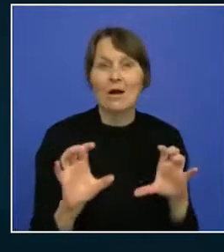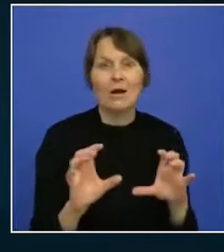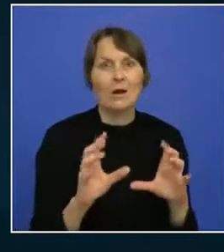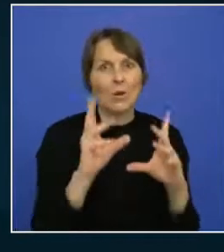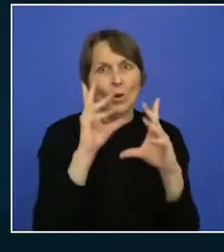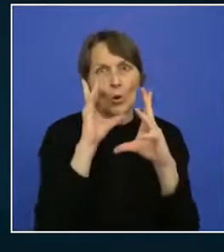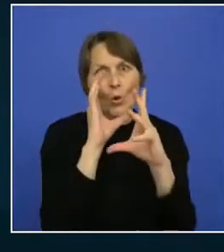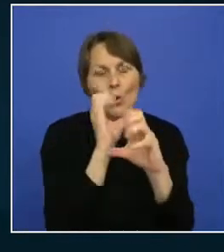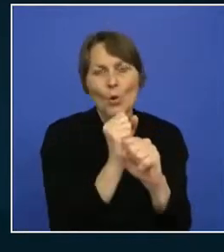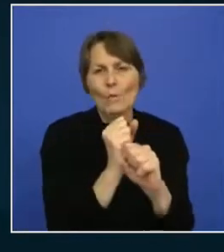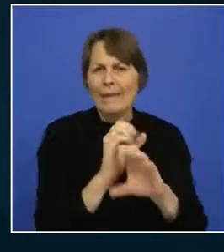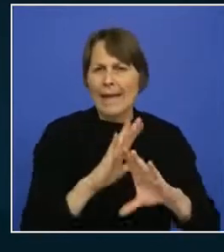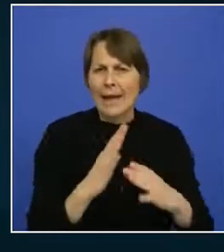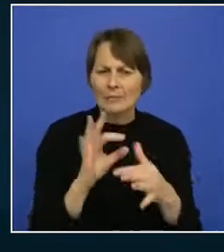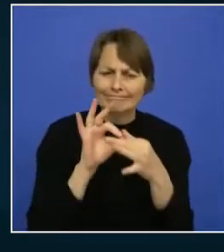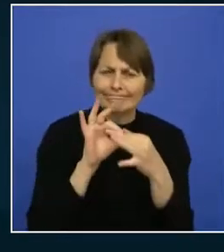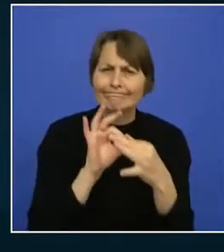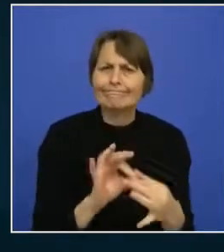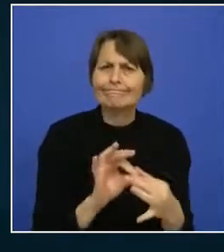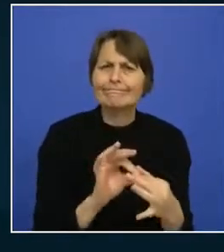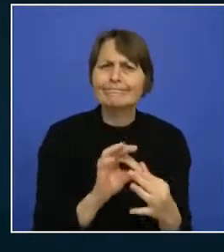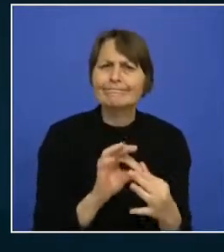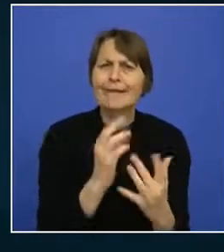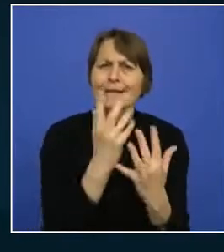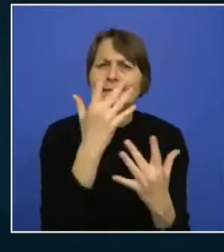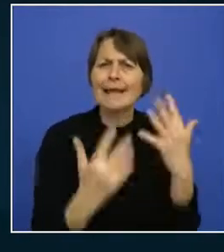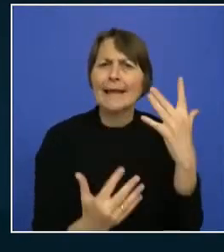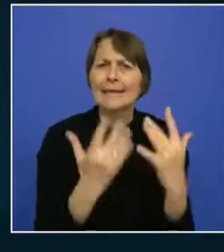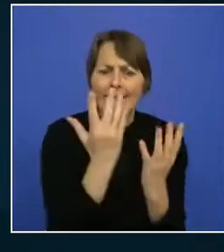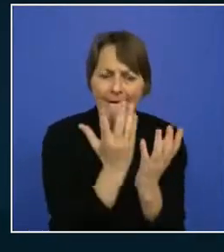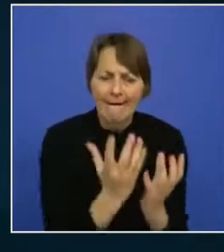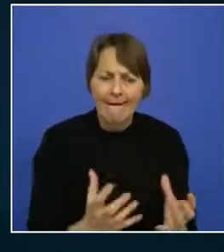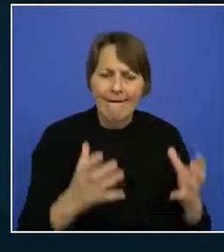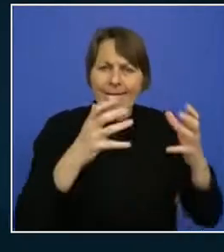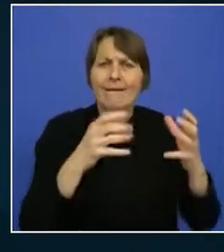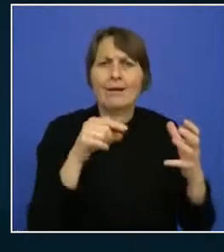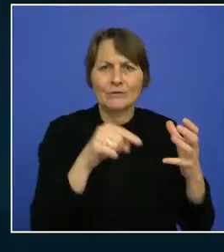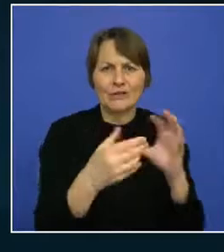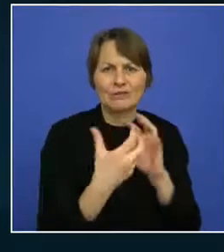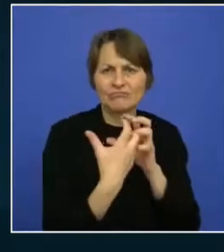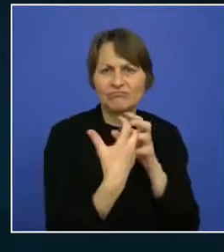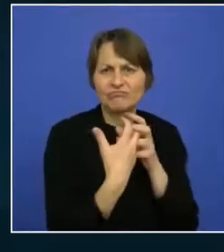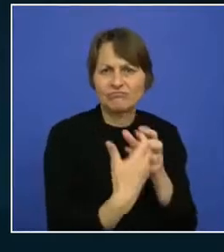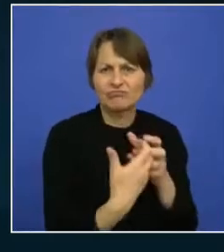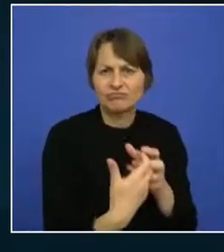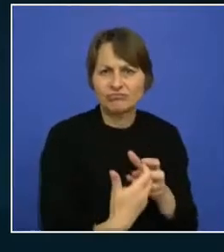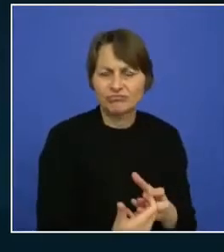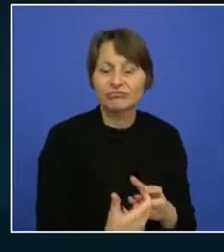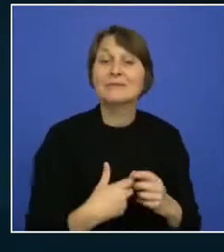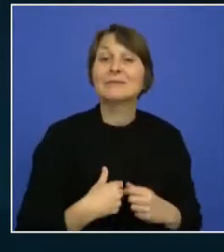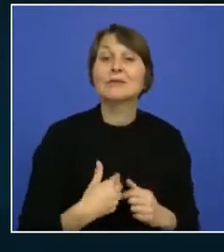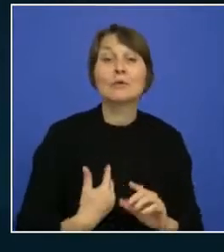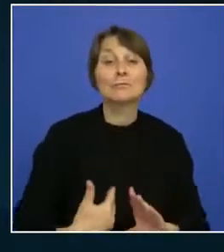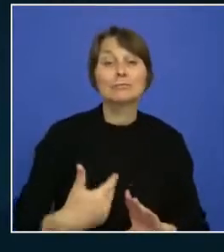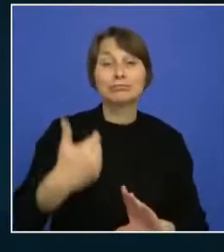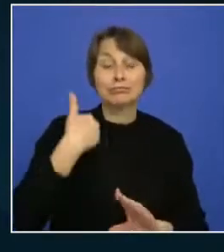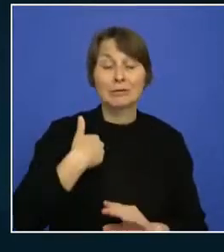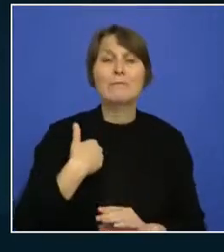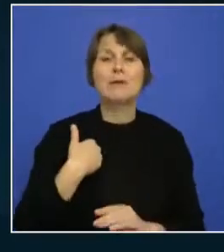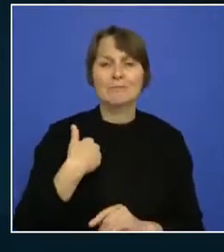data perspective, the first part of my career was very much in relational data. And then of course